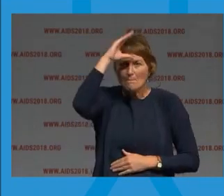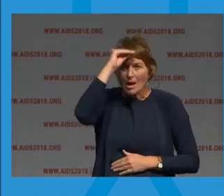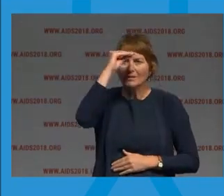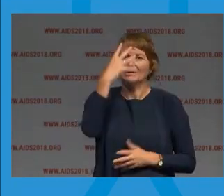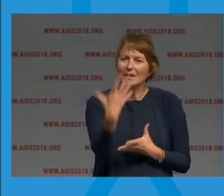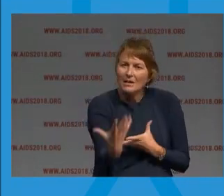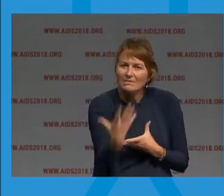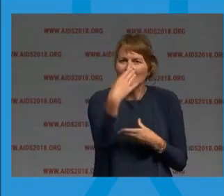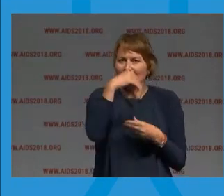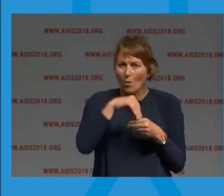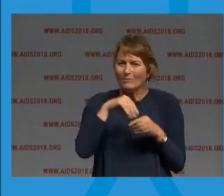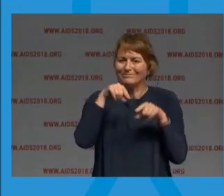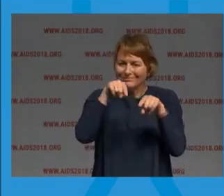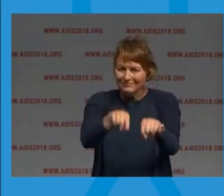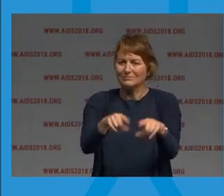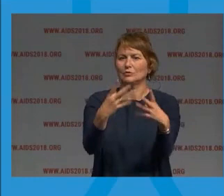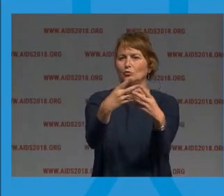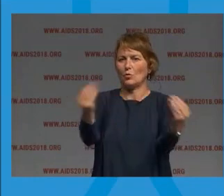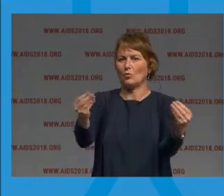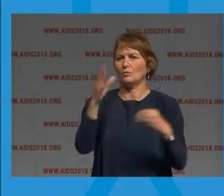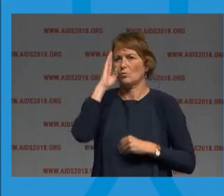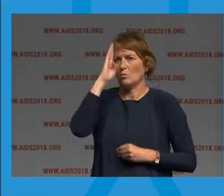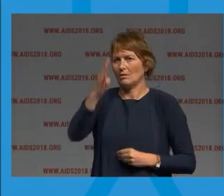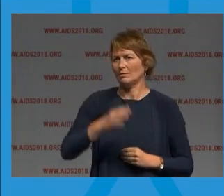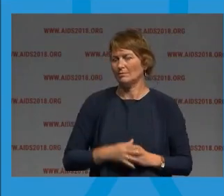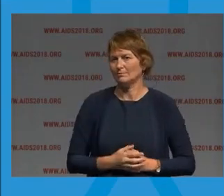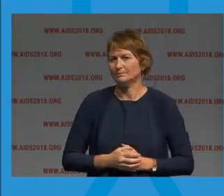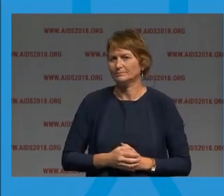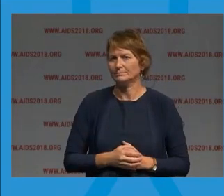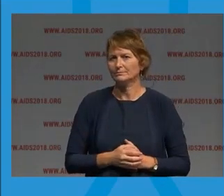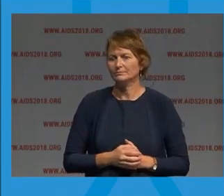part of the solution. It is time